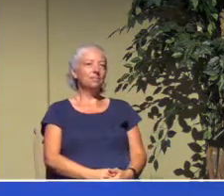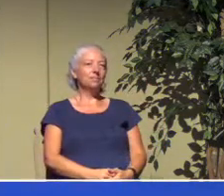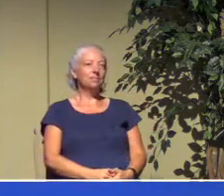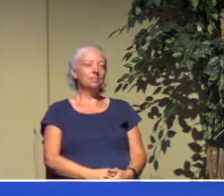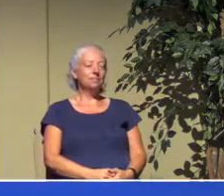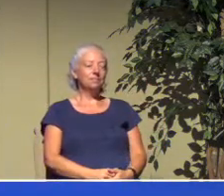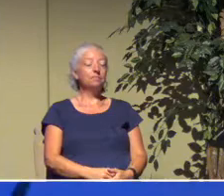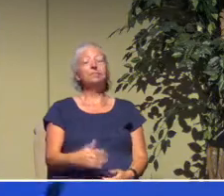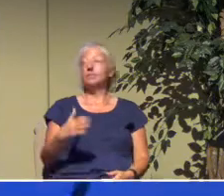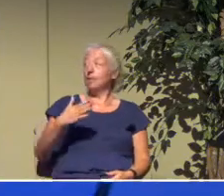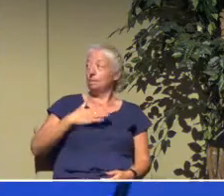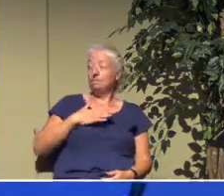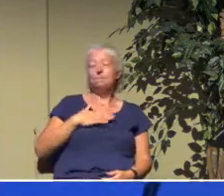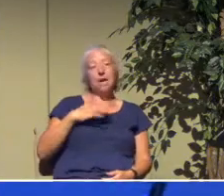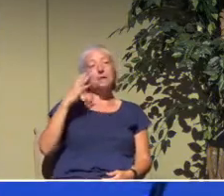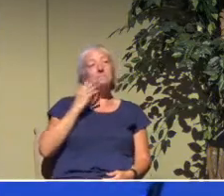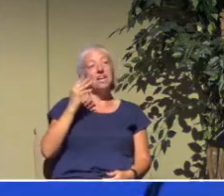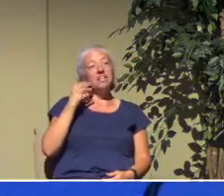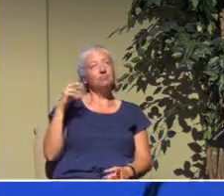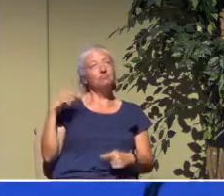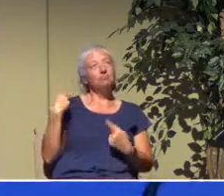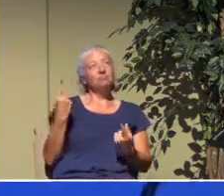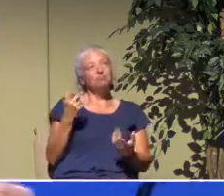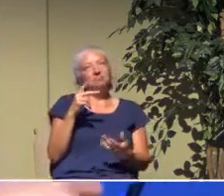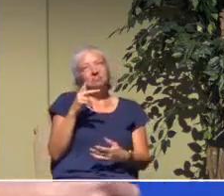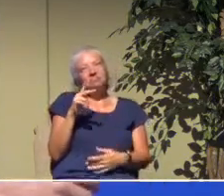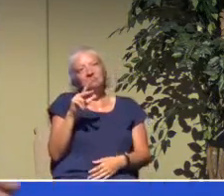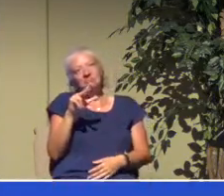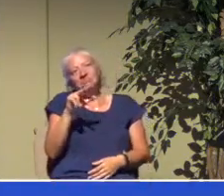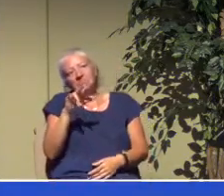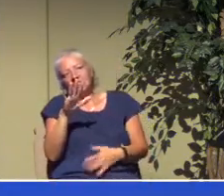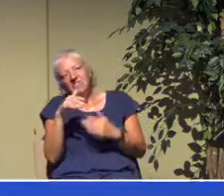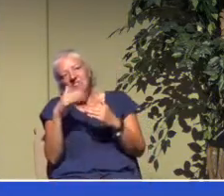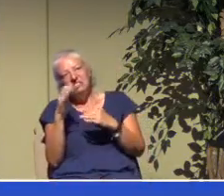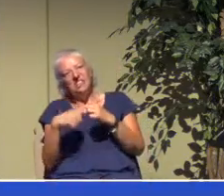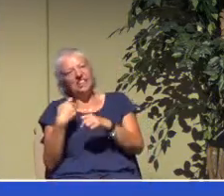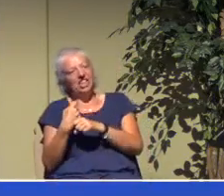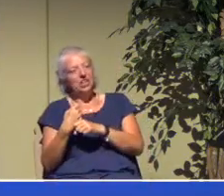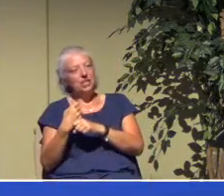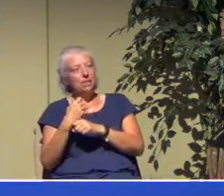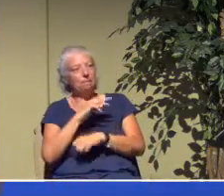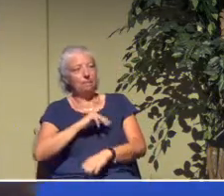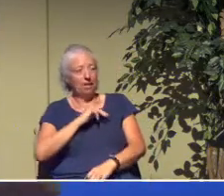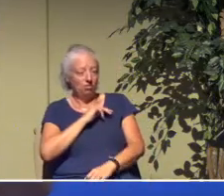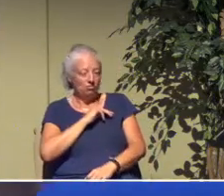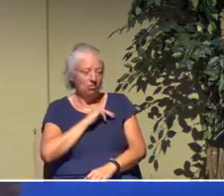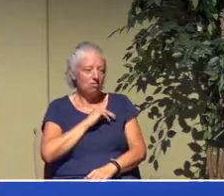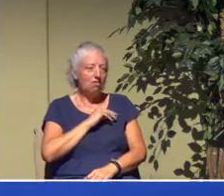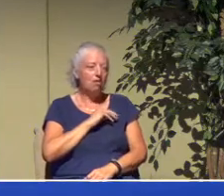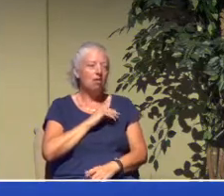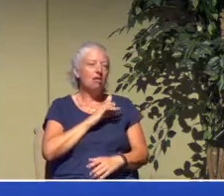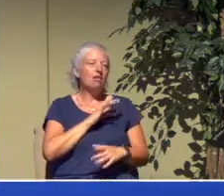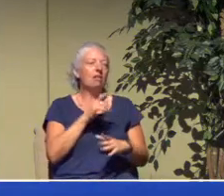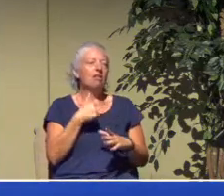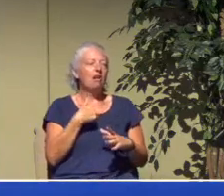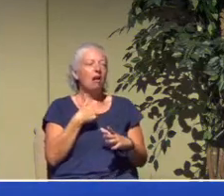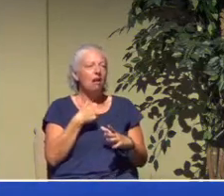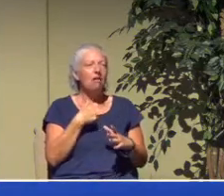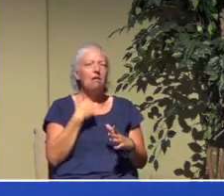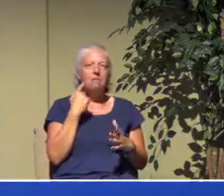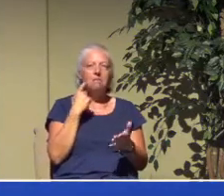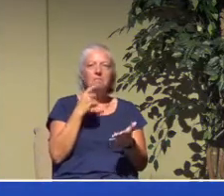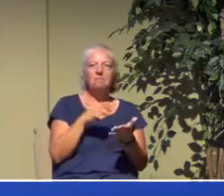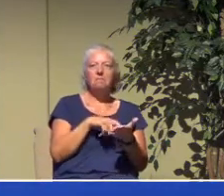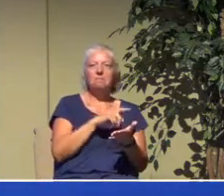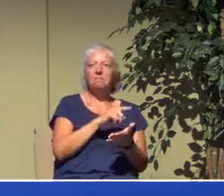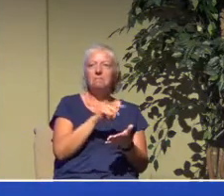In my experience of 35 or so years of ministry, I find that people really resonate